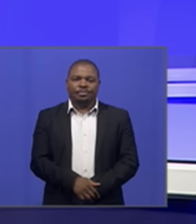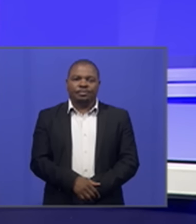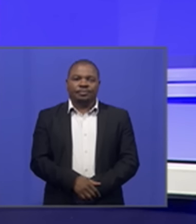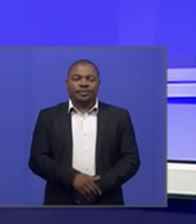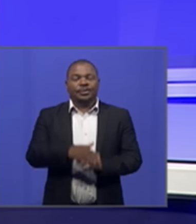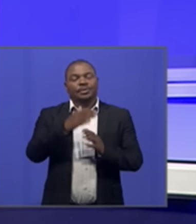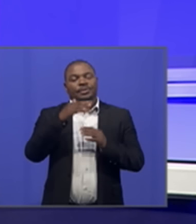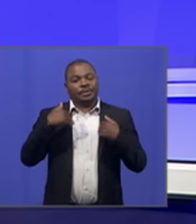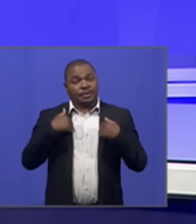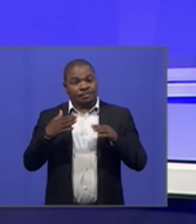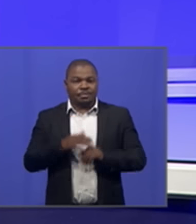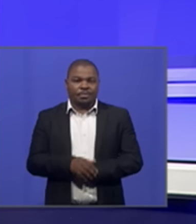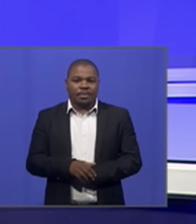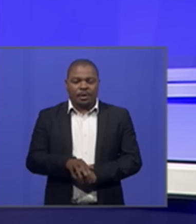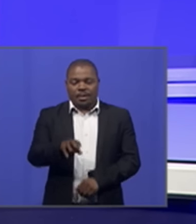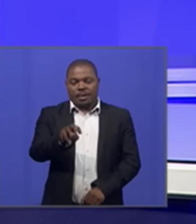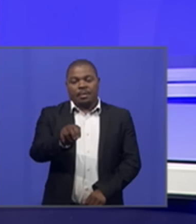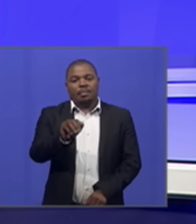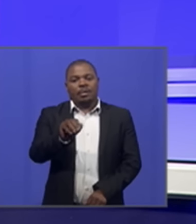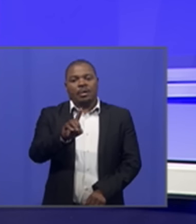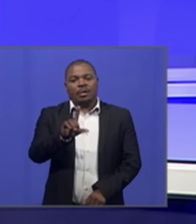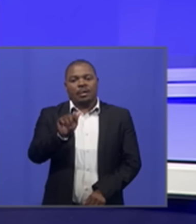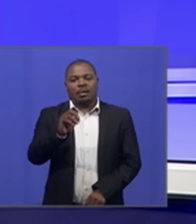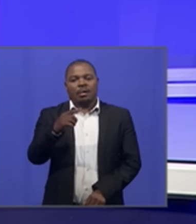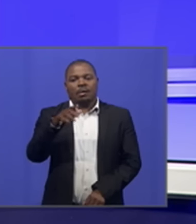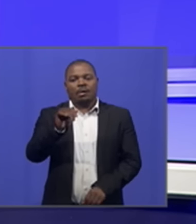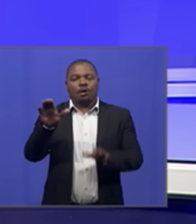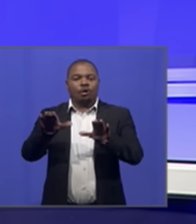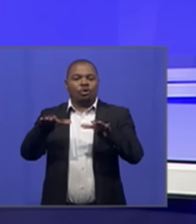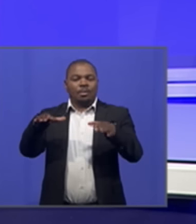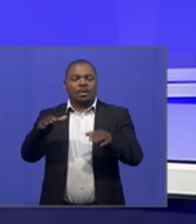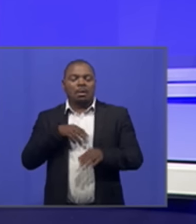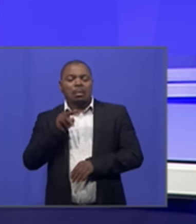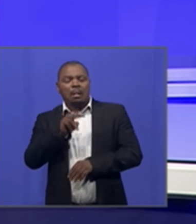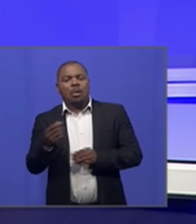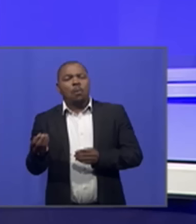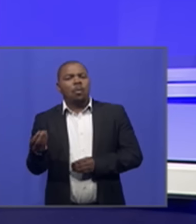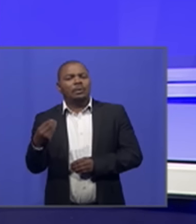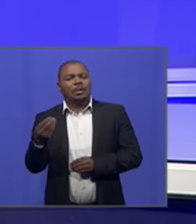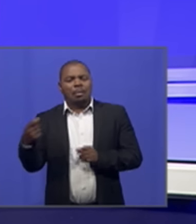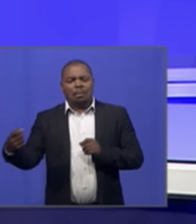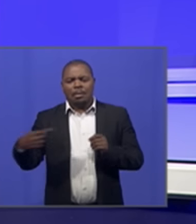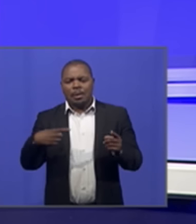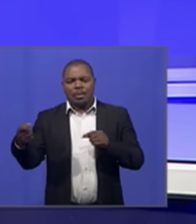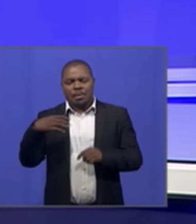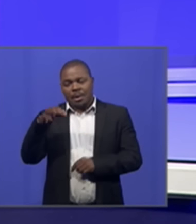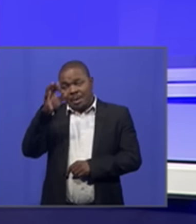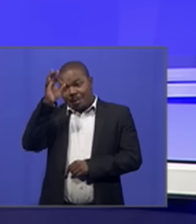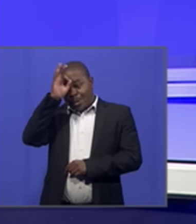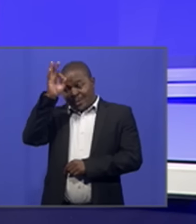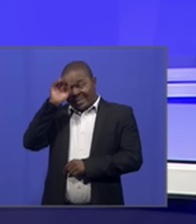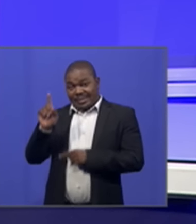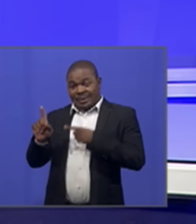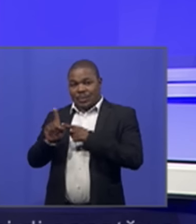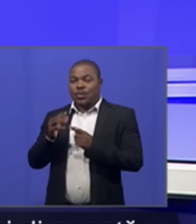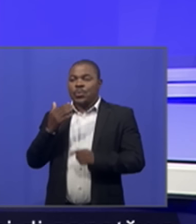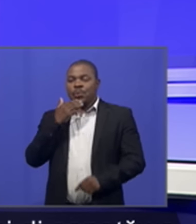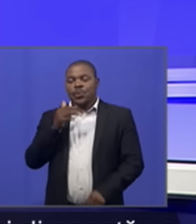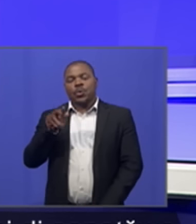Tša mathomo ke tša gore Komishene ya Matlanga ikwele ka ga dipoledišano tša WhatsApp magareng ga hlogo ya sephodisa ka lekaleng la bosenyi bjo bo rulagantšego